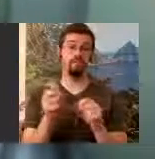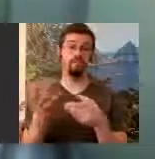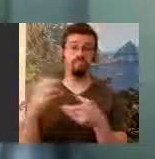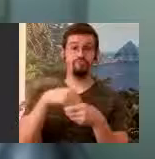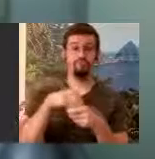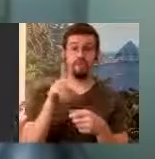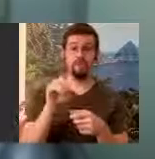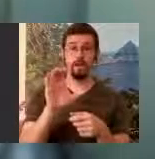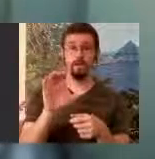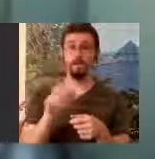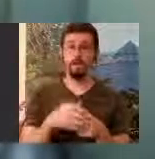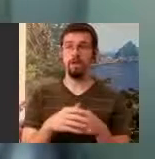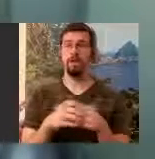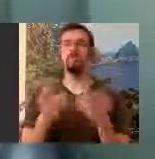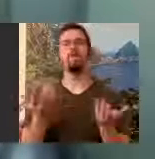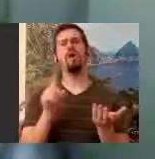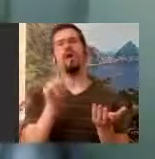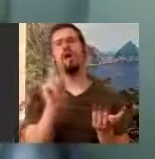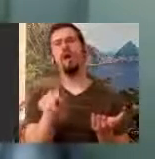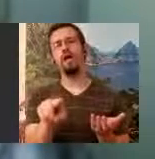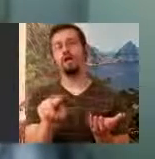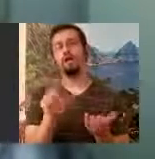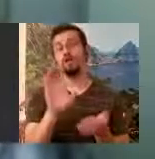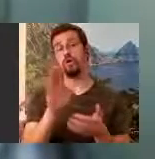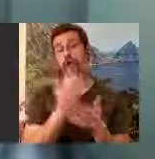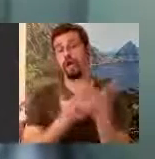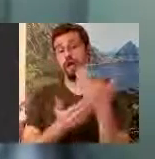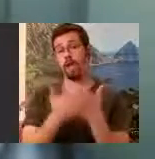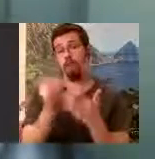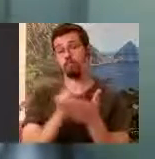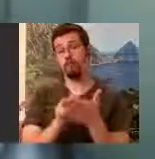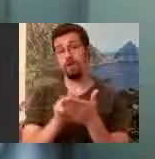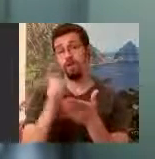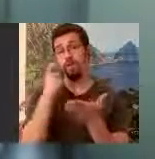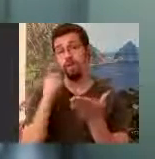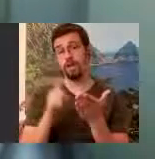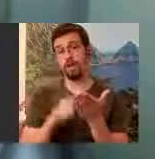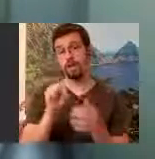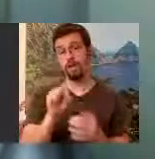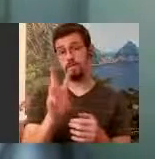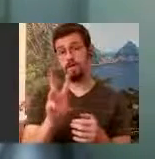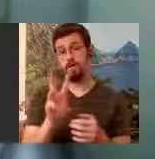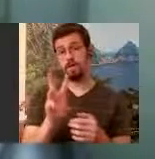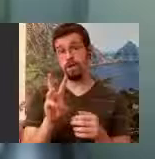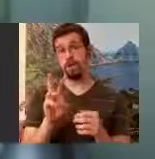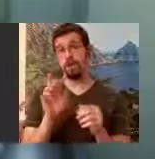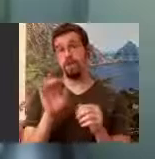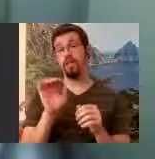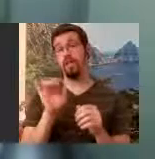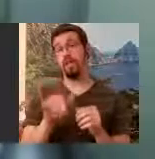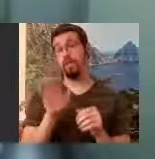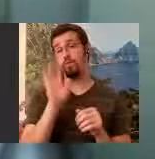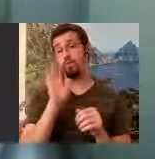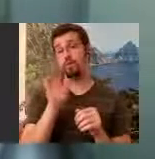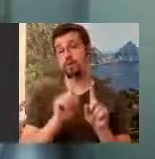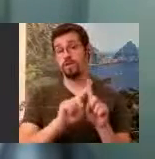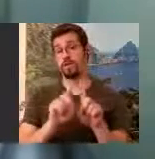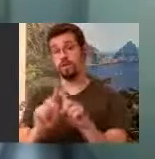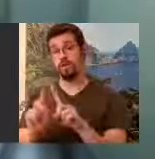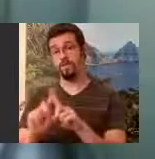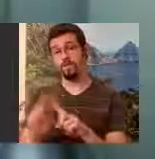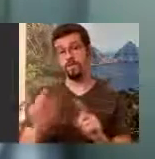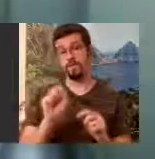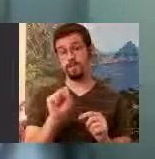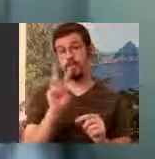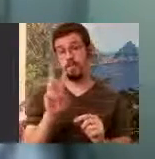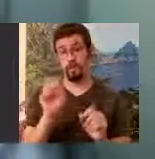me ask you, would your handwriting recognition software, would it go into different kinds of software out there that